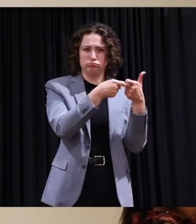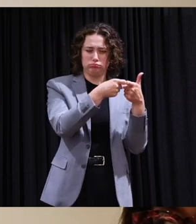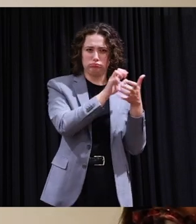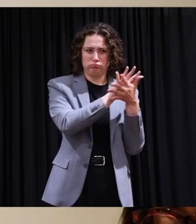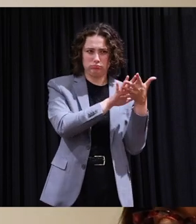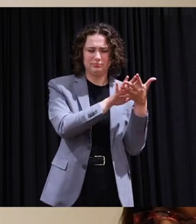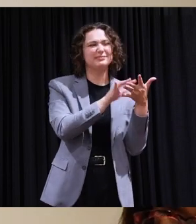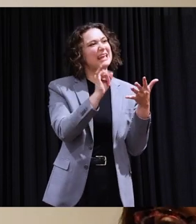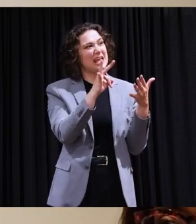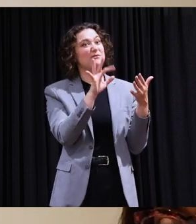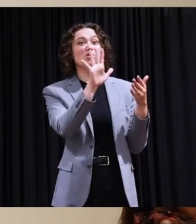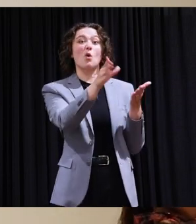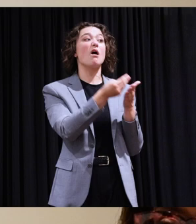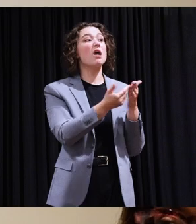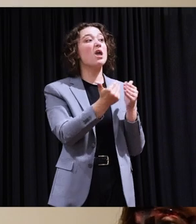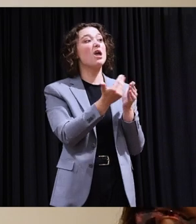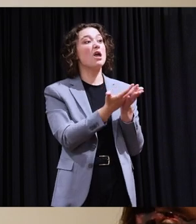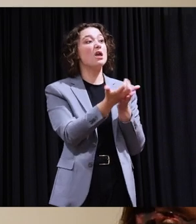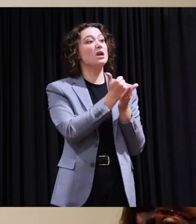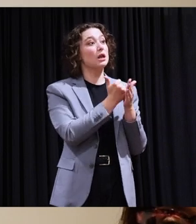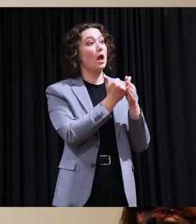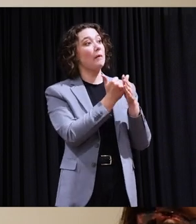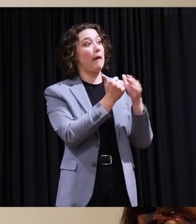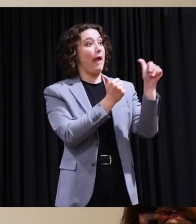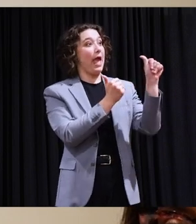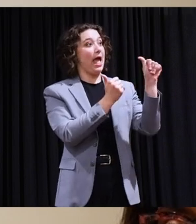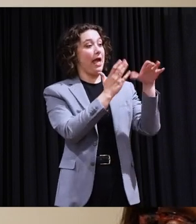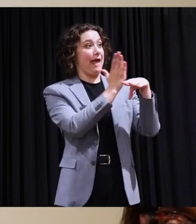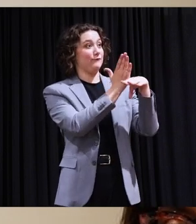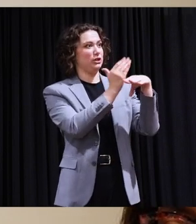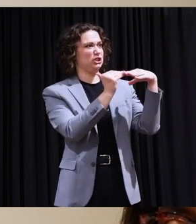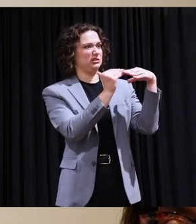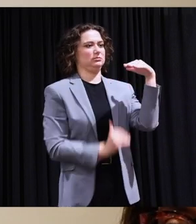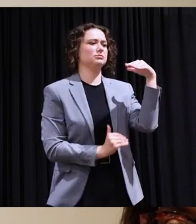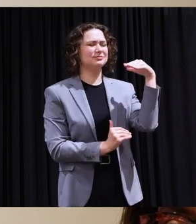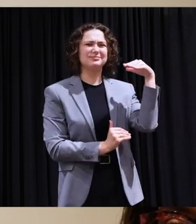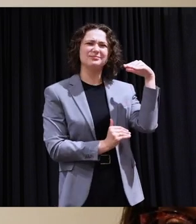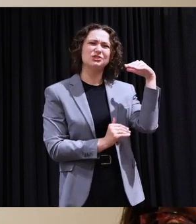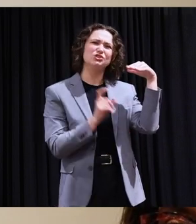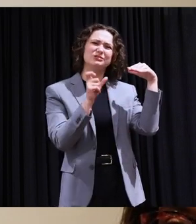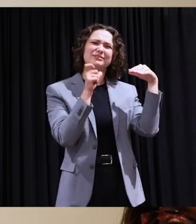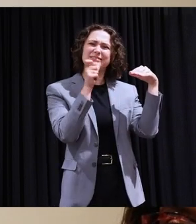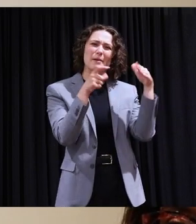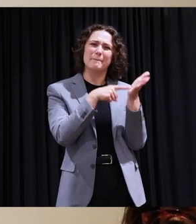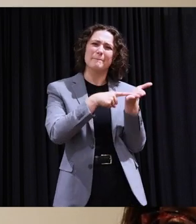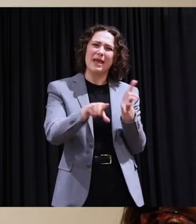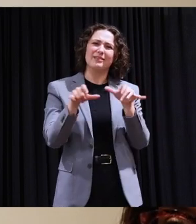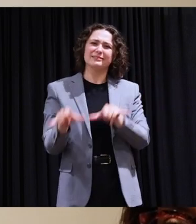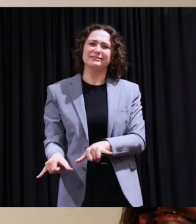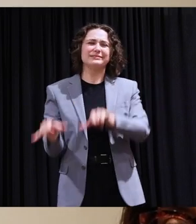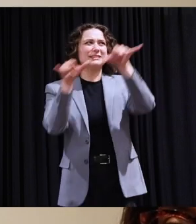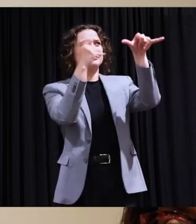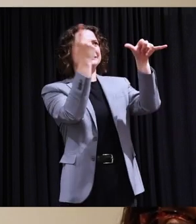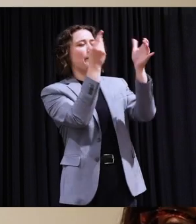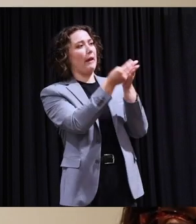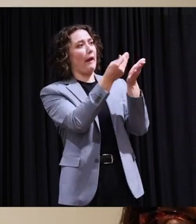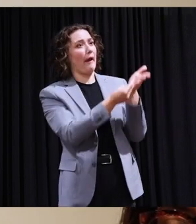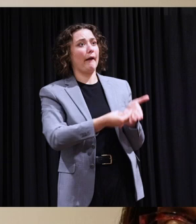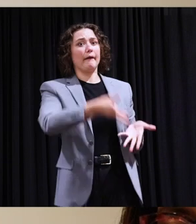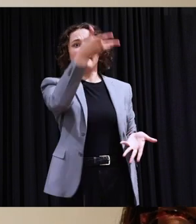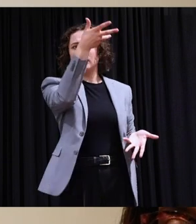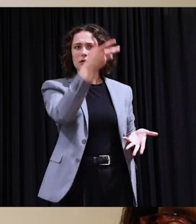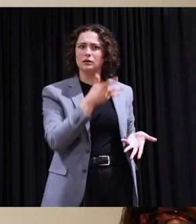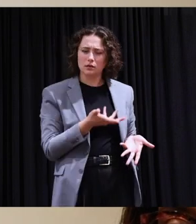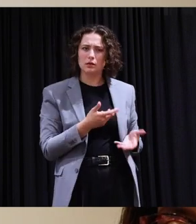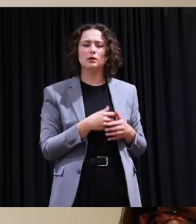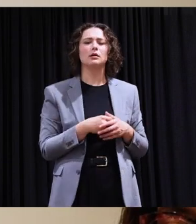income, you shouldn't be paying what somebody else is paying that is at a higher wage level. Also, there's a cycle of poverty